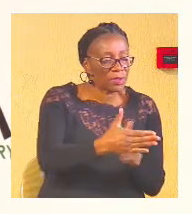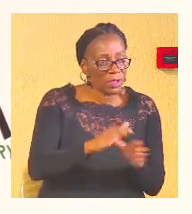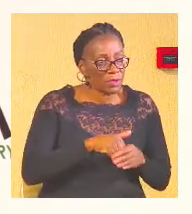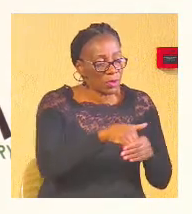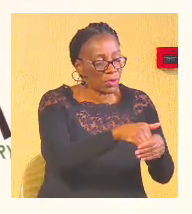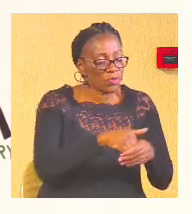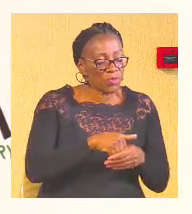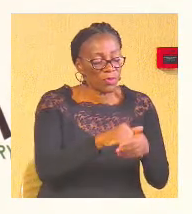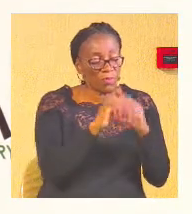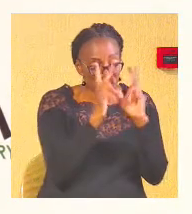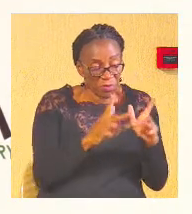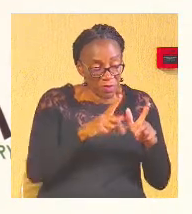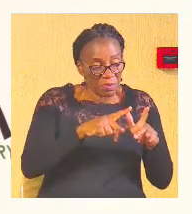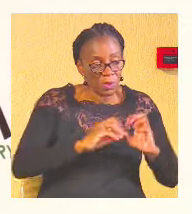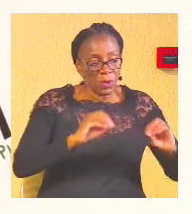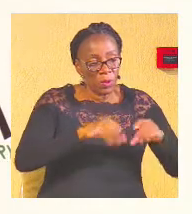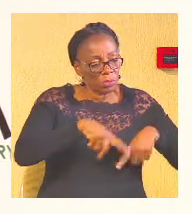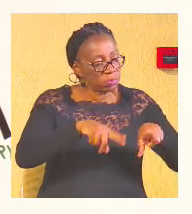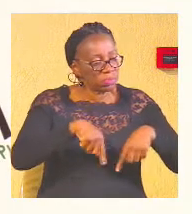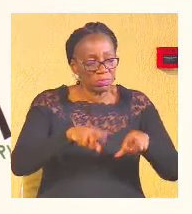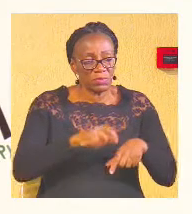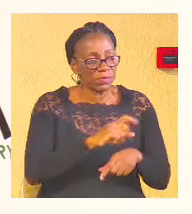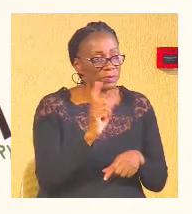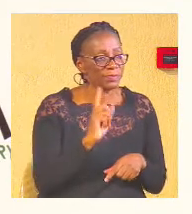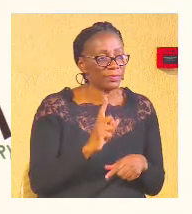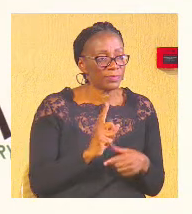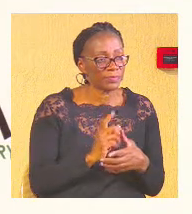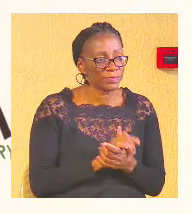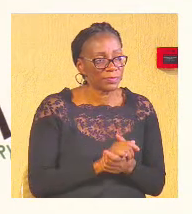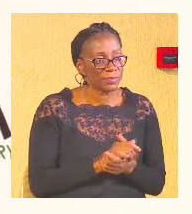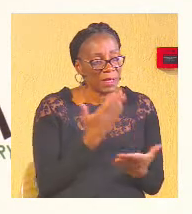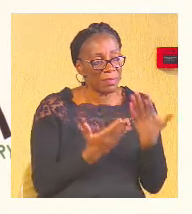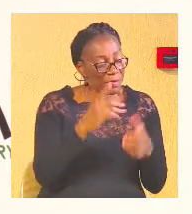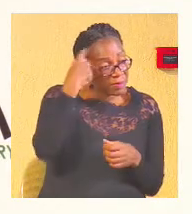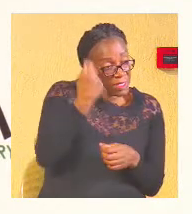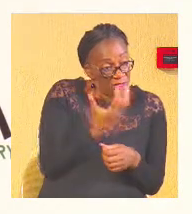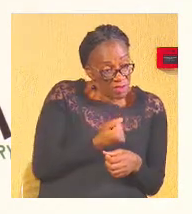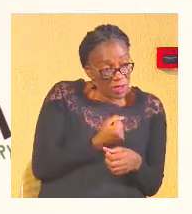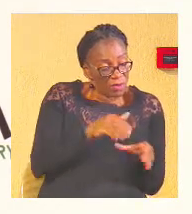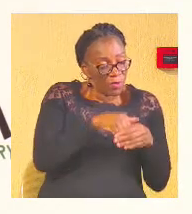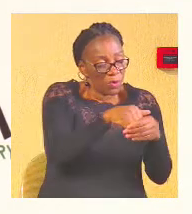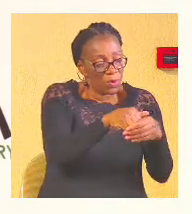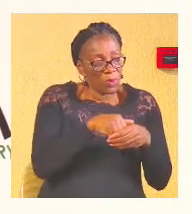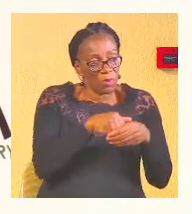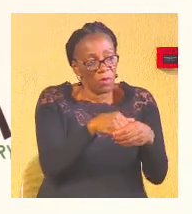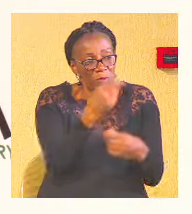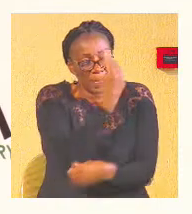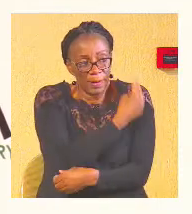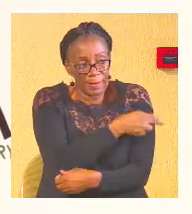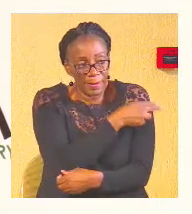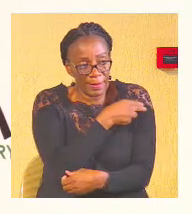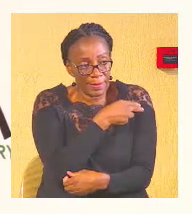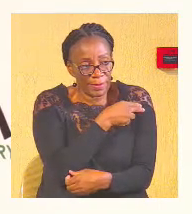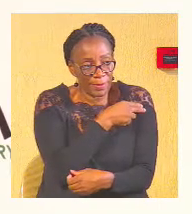people. But on the other hand, you will also remember, for example, that in order to, again, improve access, particularly here in